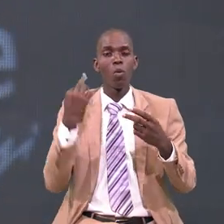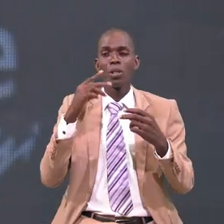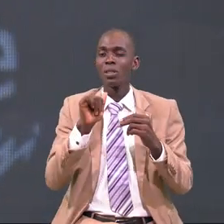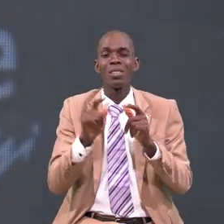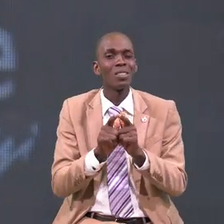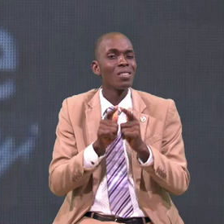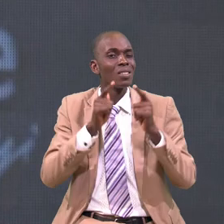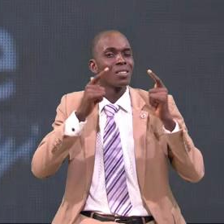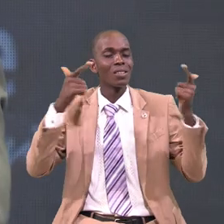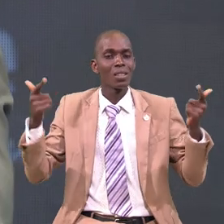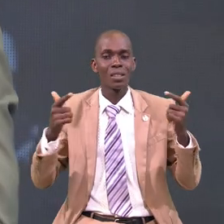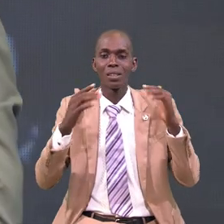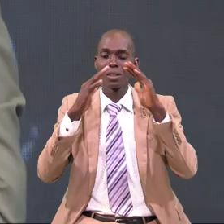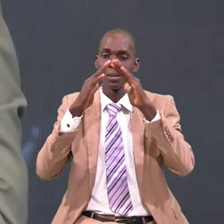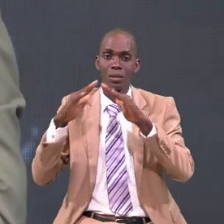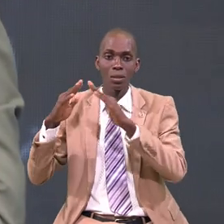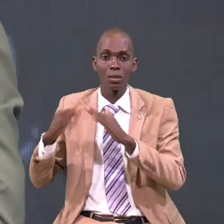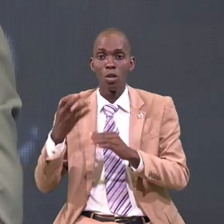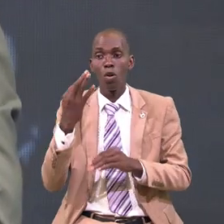of 3 days' journey.